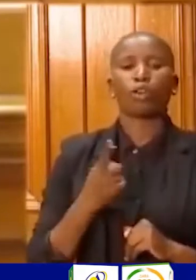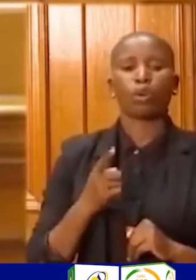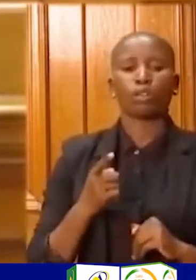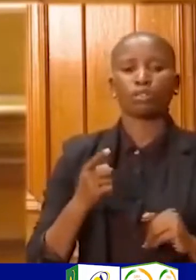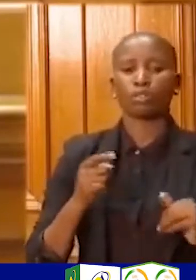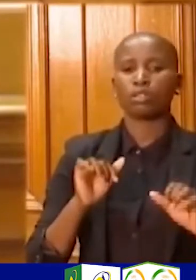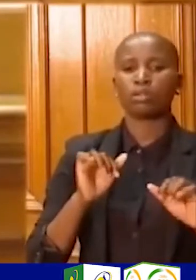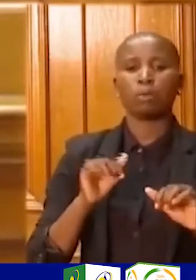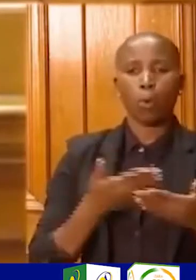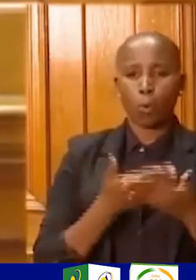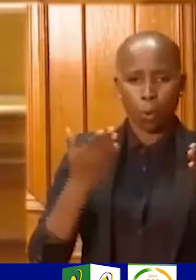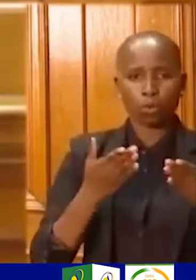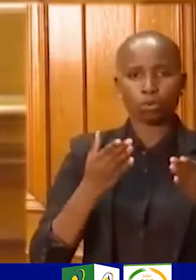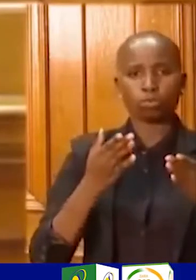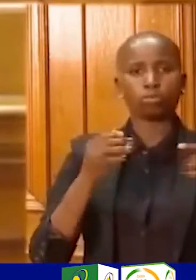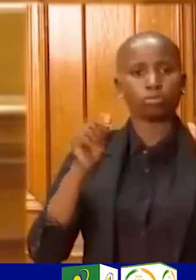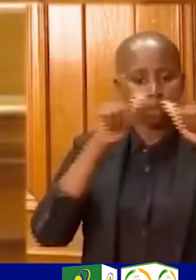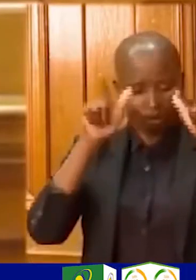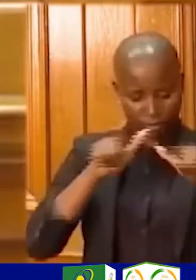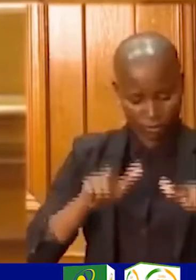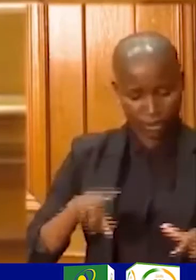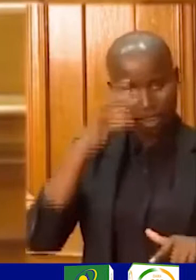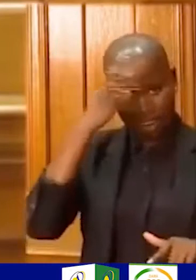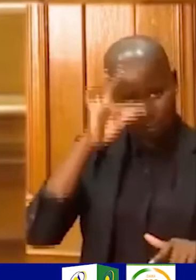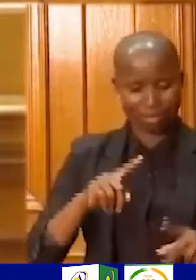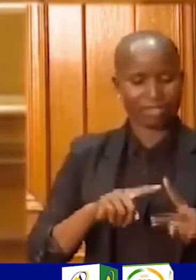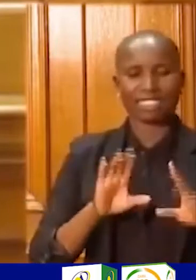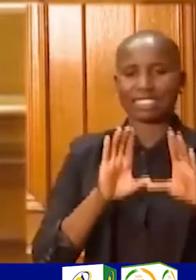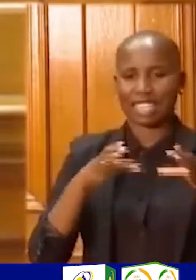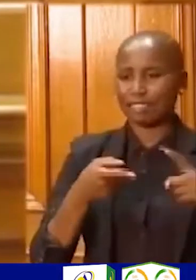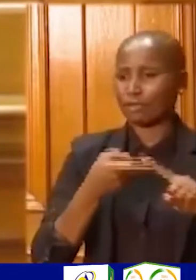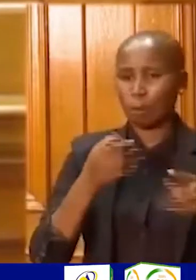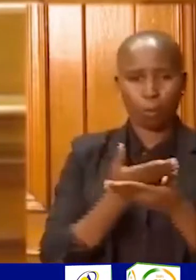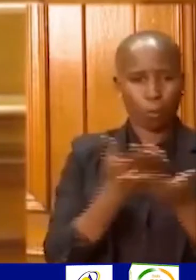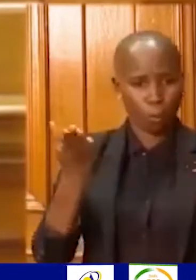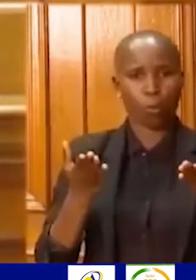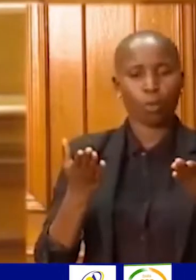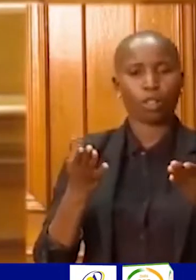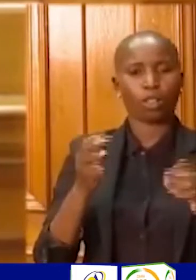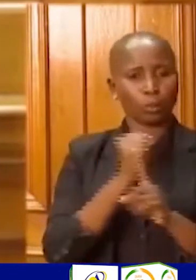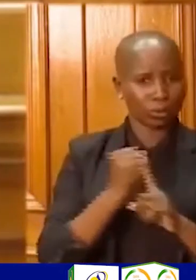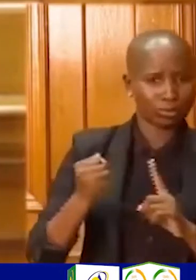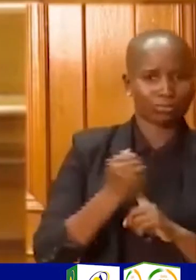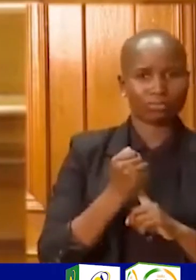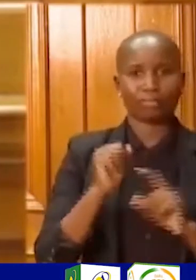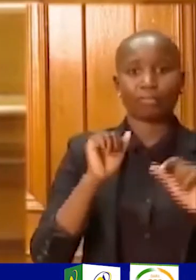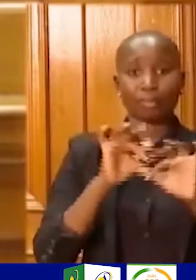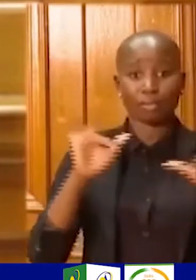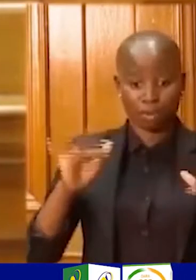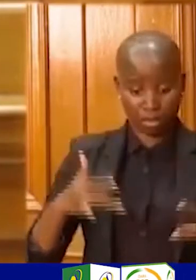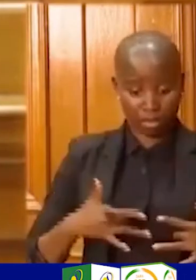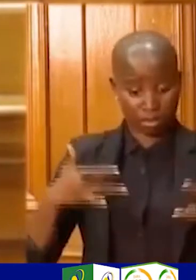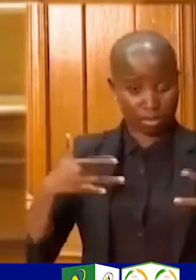of government, all sectors of our society, and all citizens and